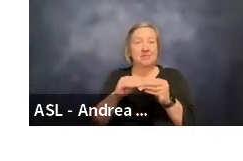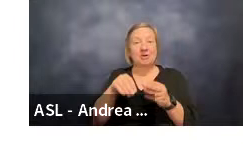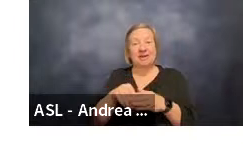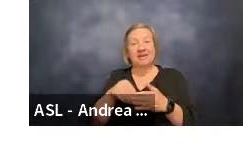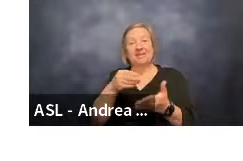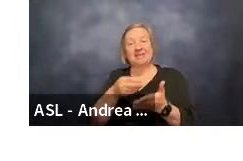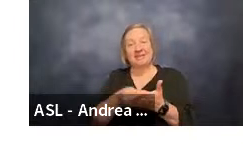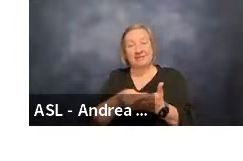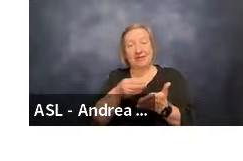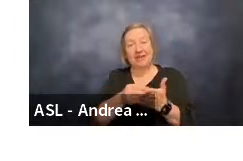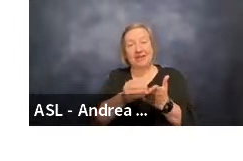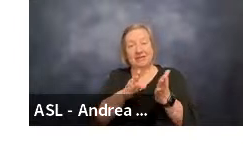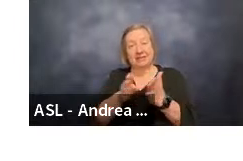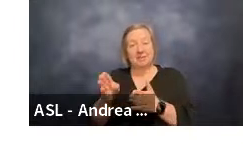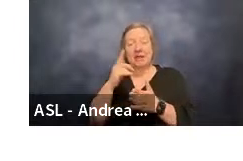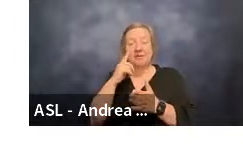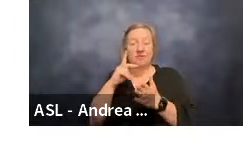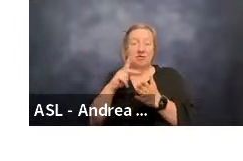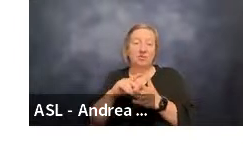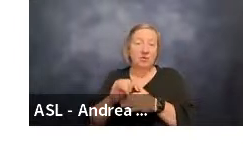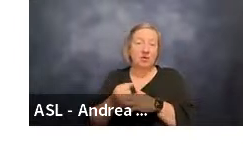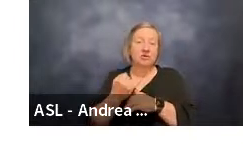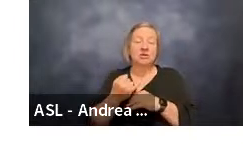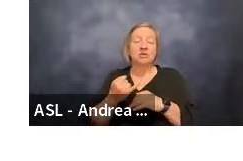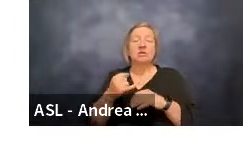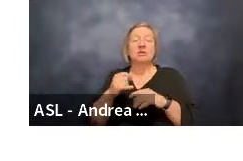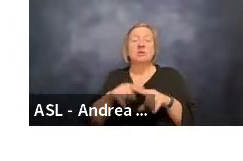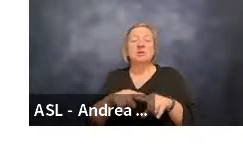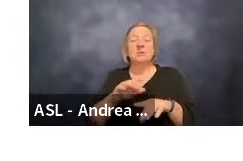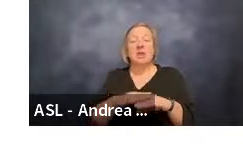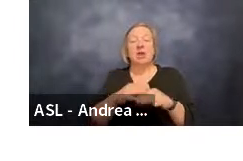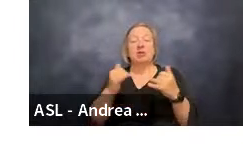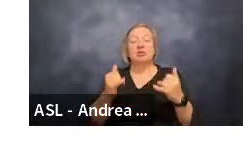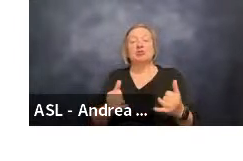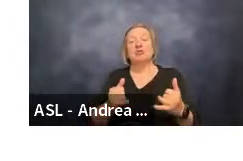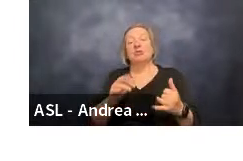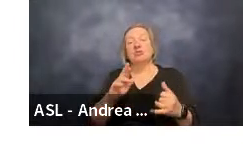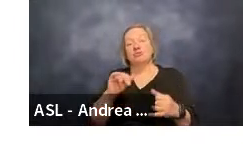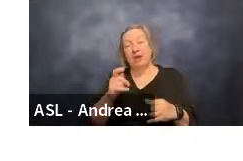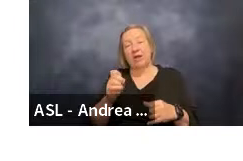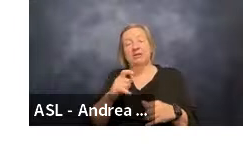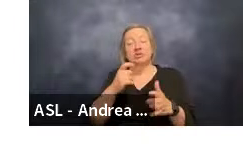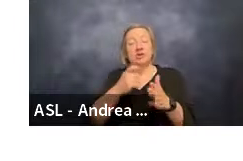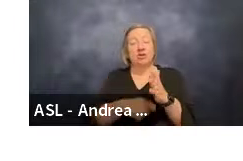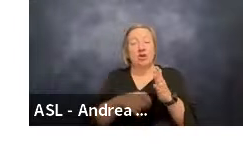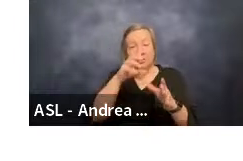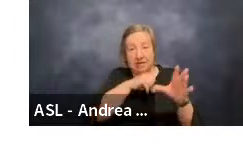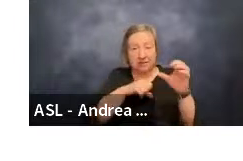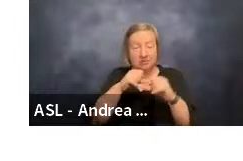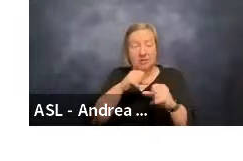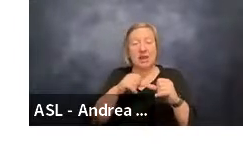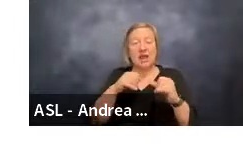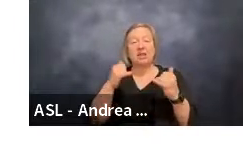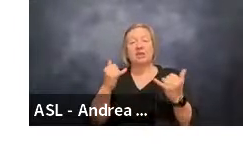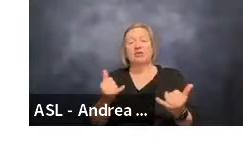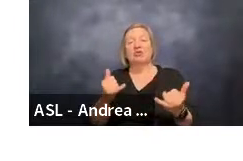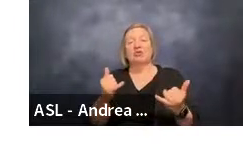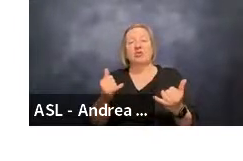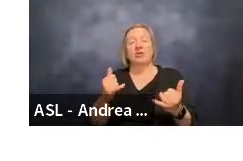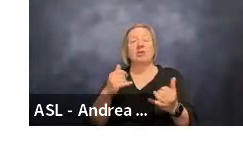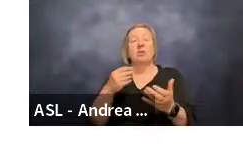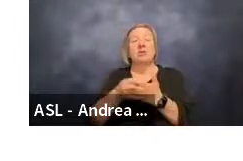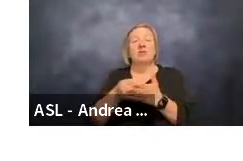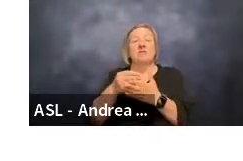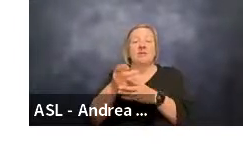finance plan for the project based on the current range of cost estimates and the current funding sources. And that will contribute to